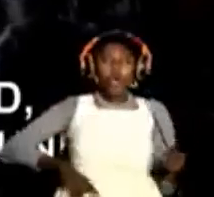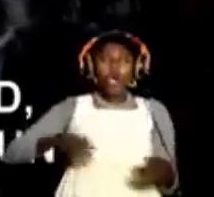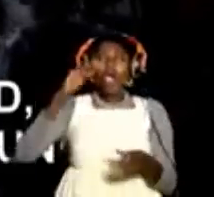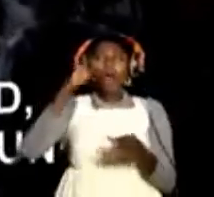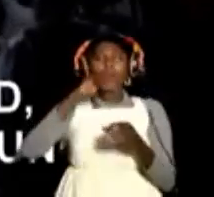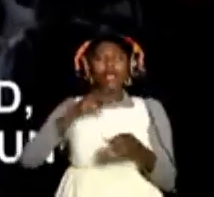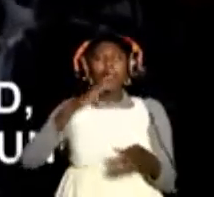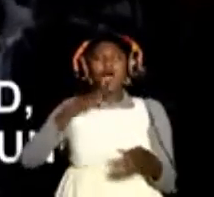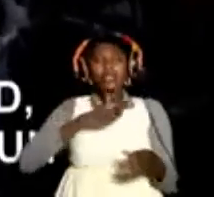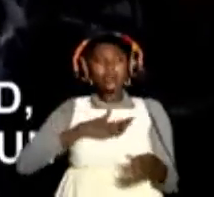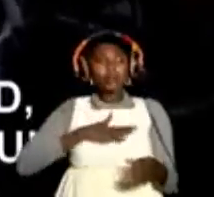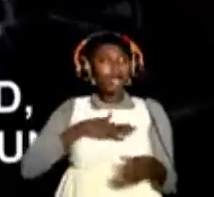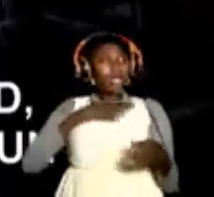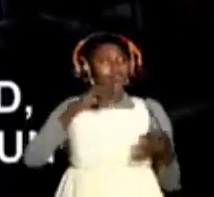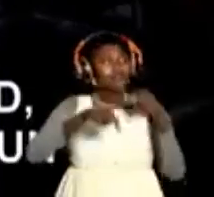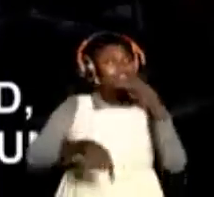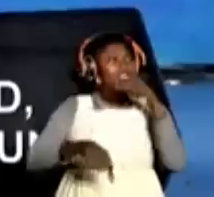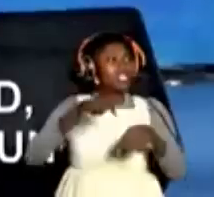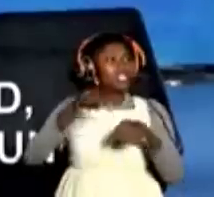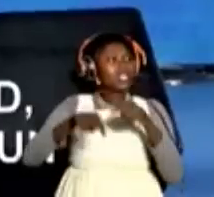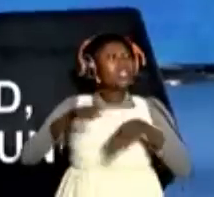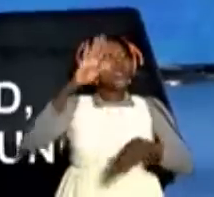my feet. Thank you, Jesus.